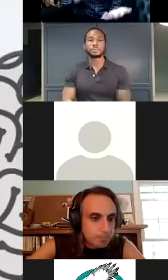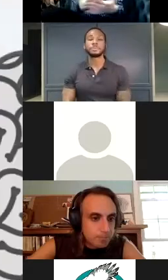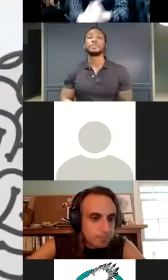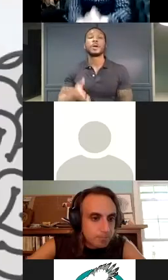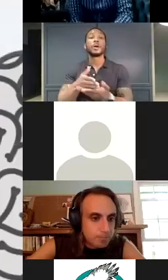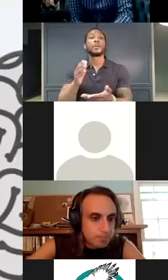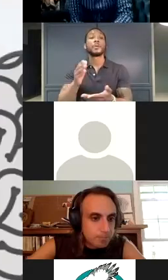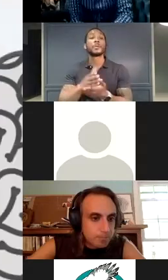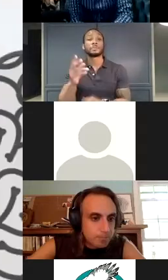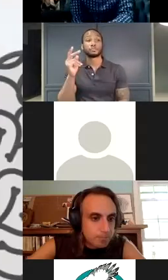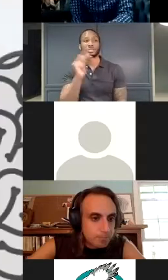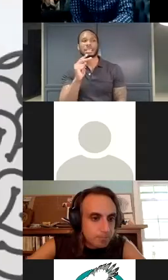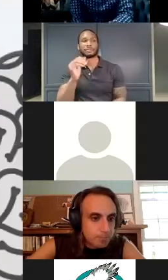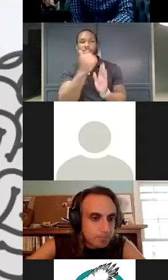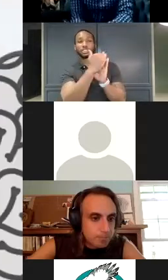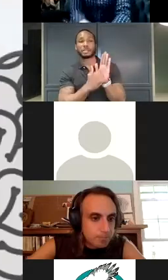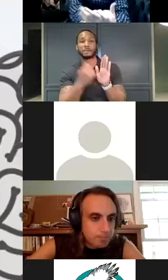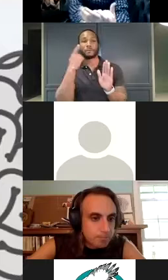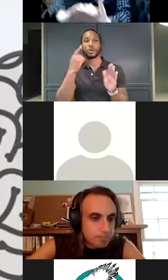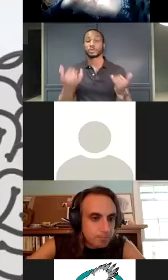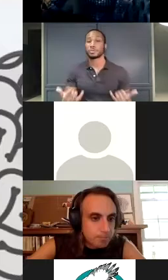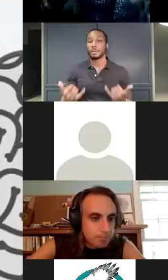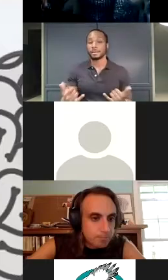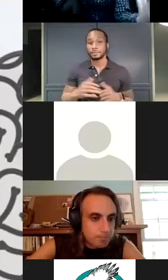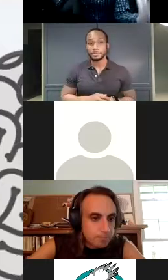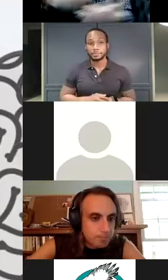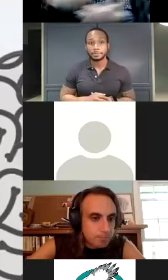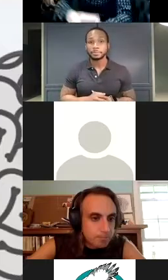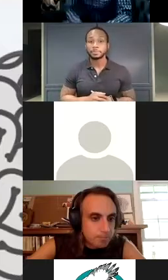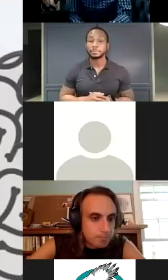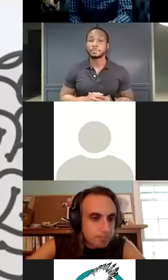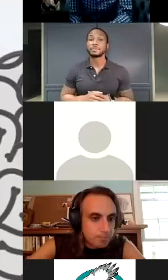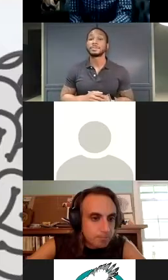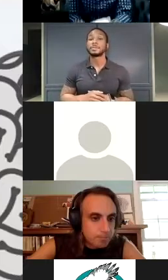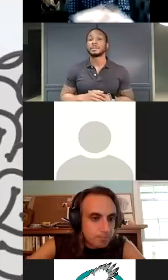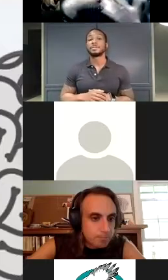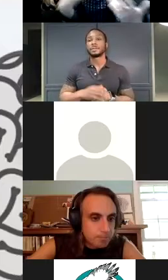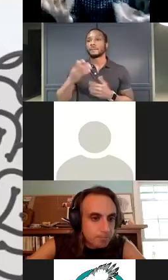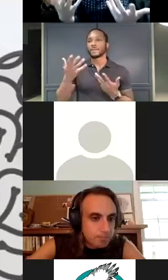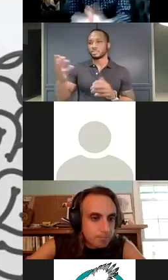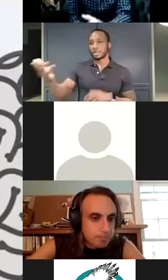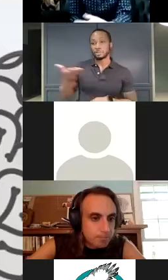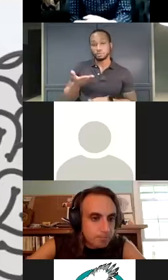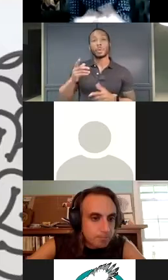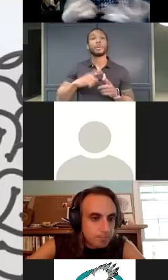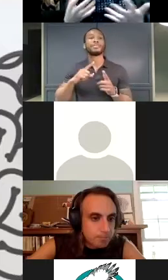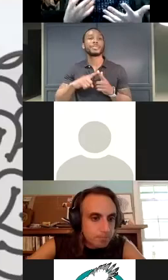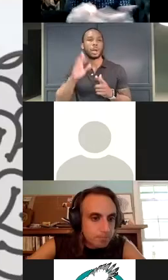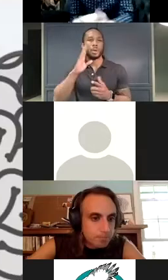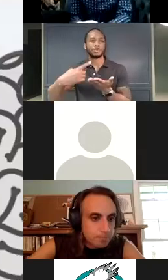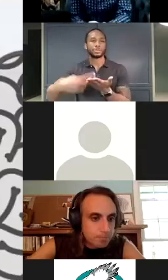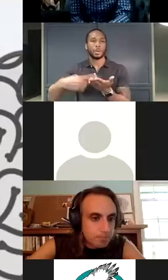is our agenda for the day. First, we have the intro, and then I'm going to talk about a creative